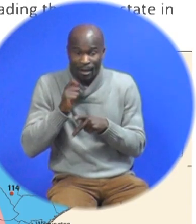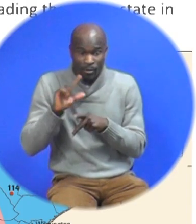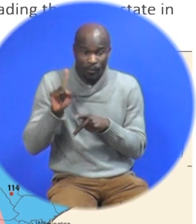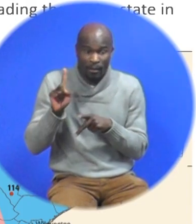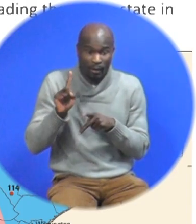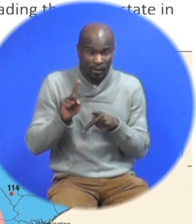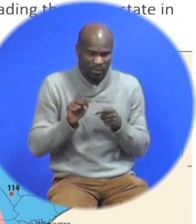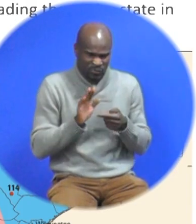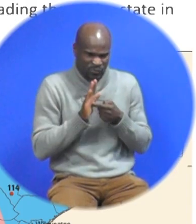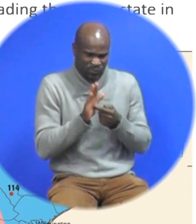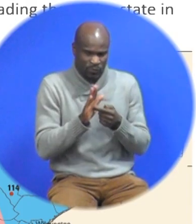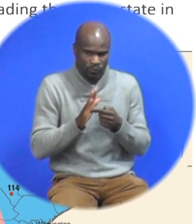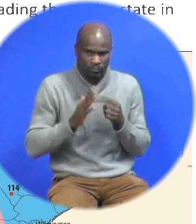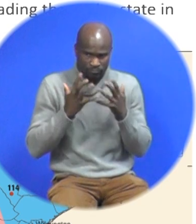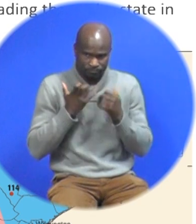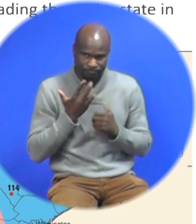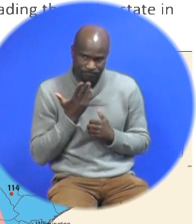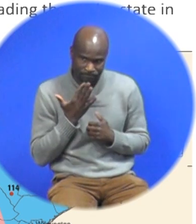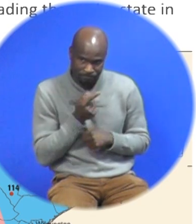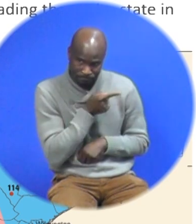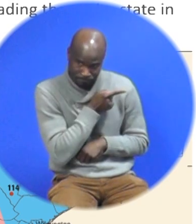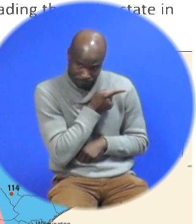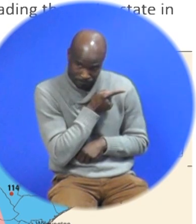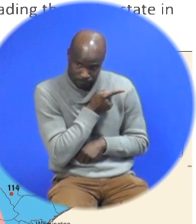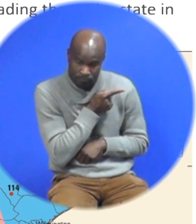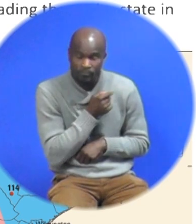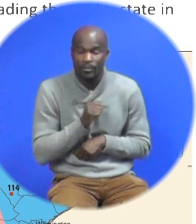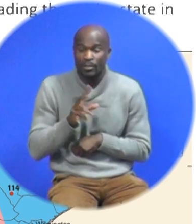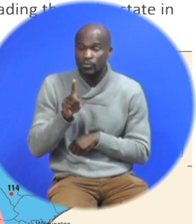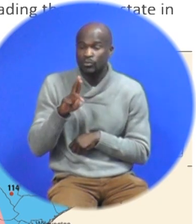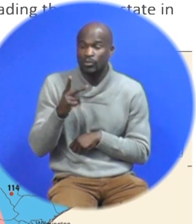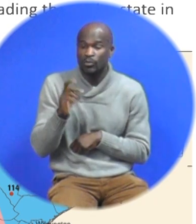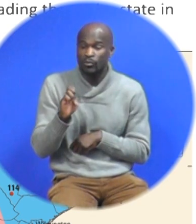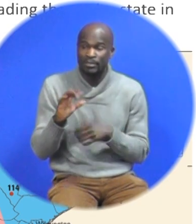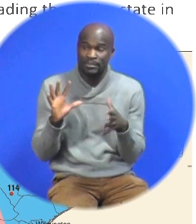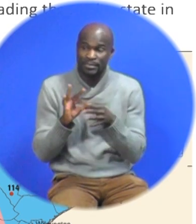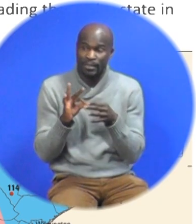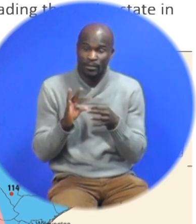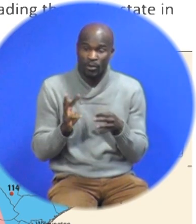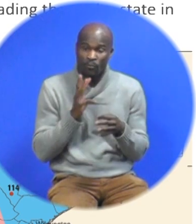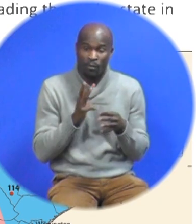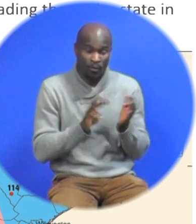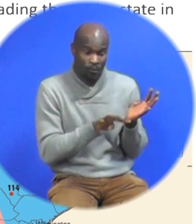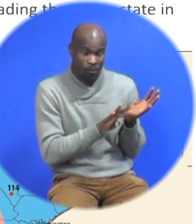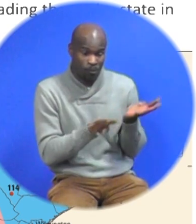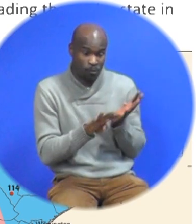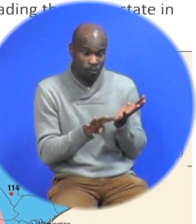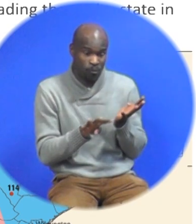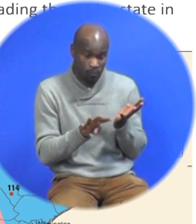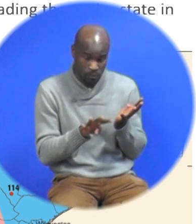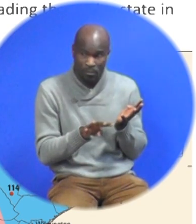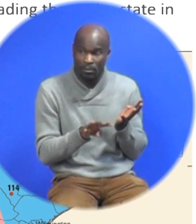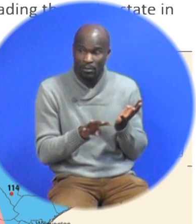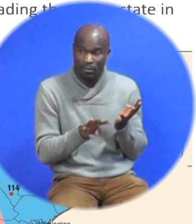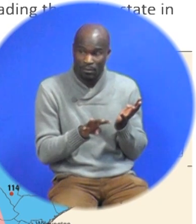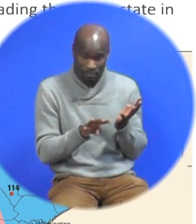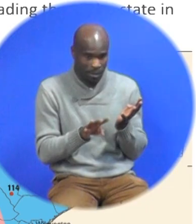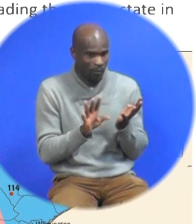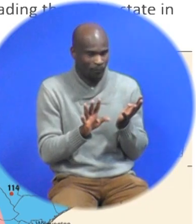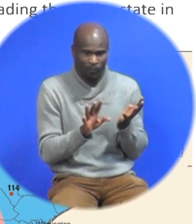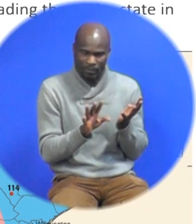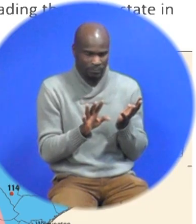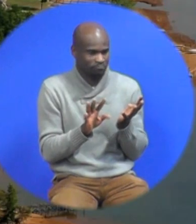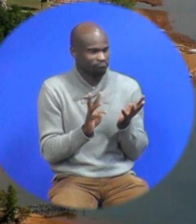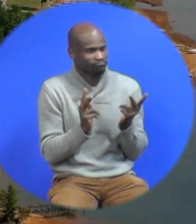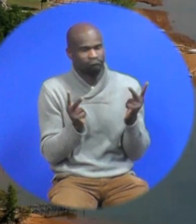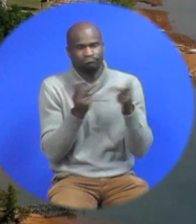And during that time, Duke Energy said that water intakes in some reservoirs would be exposed if the drought had lasted another year from its